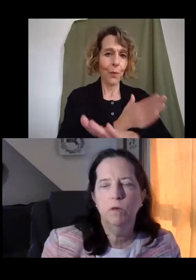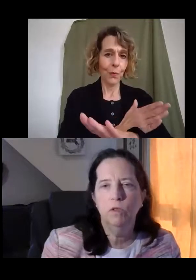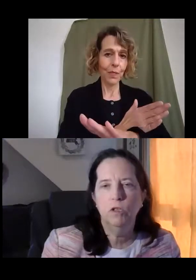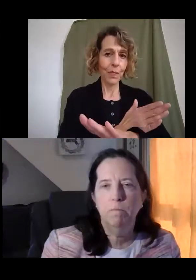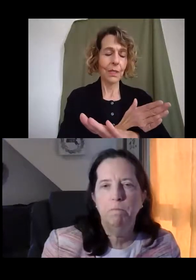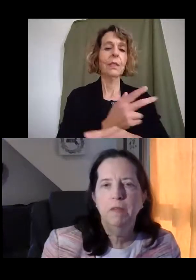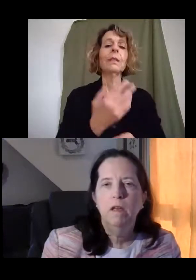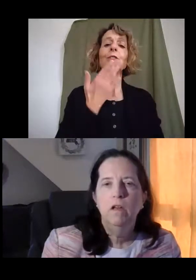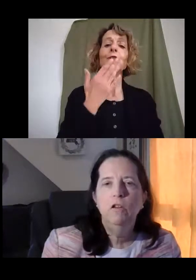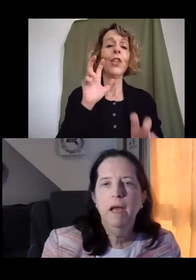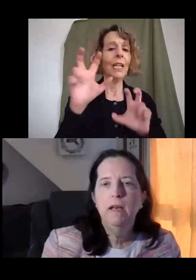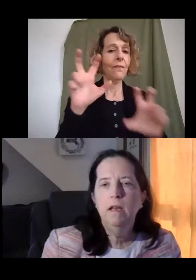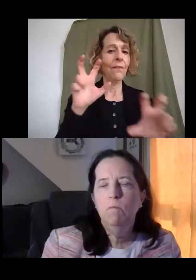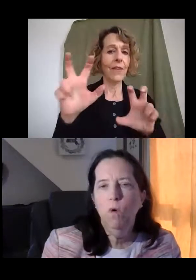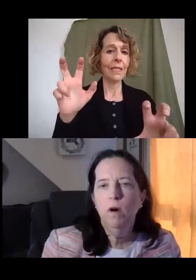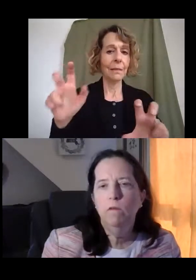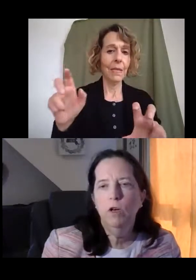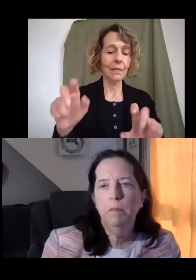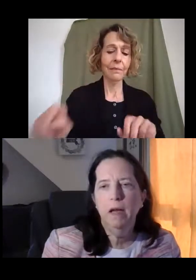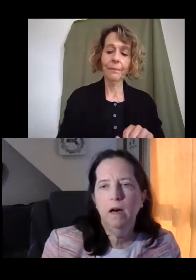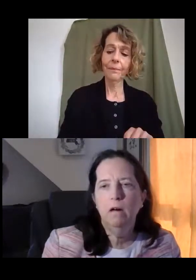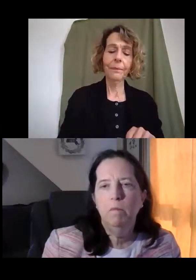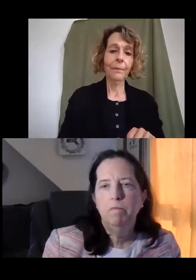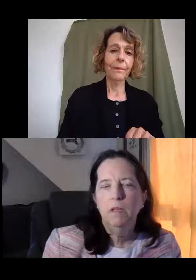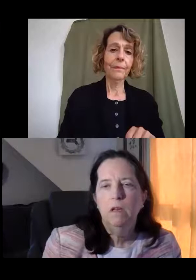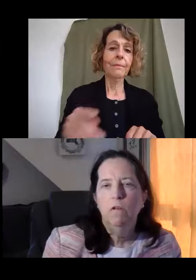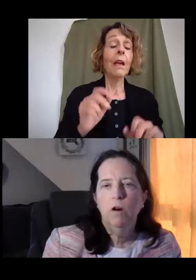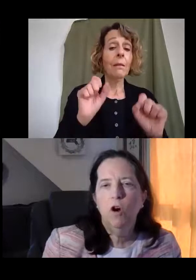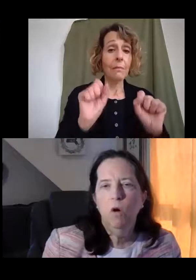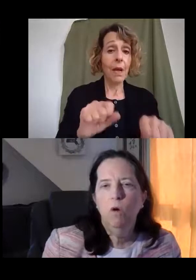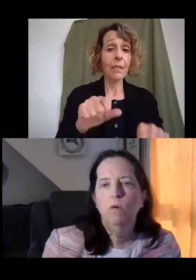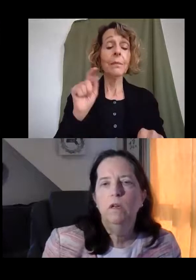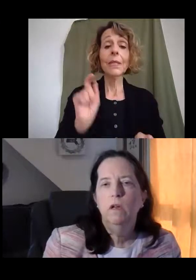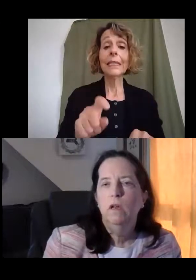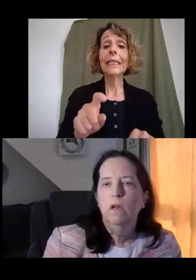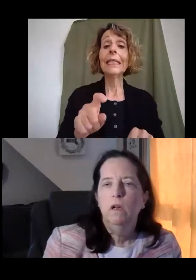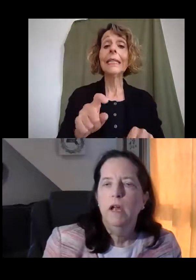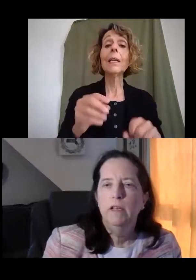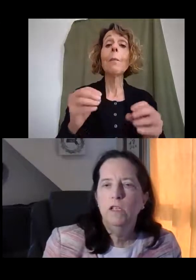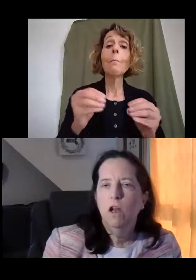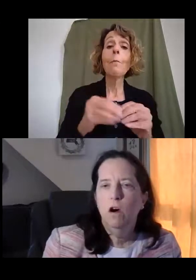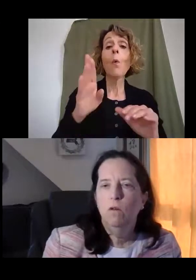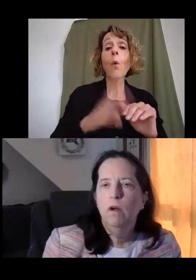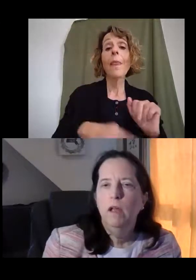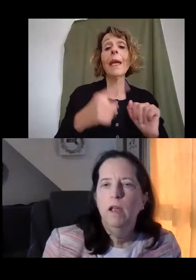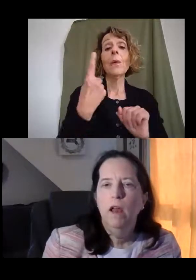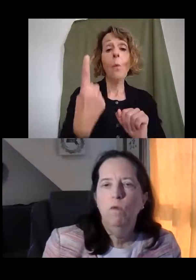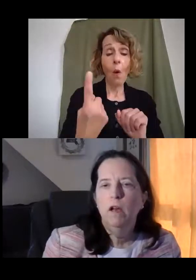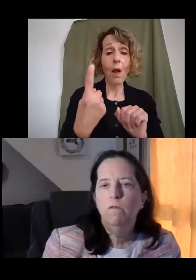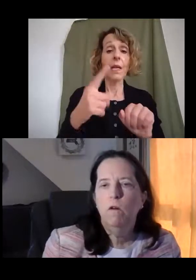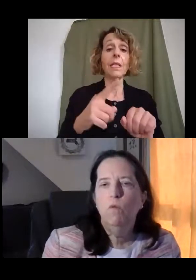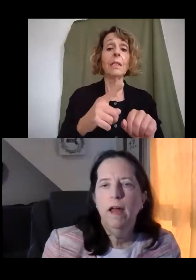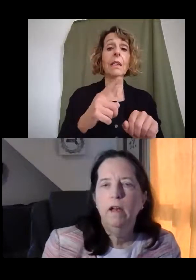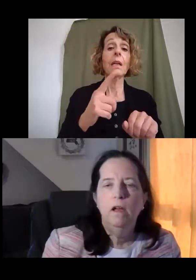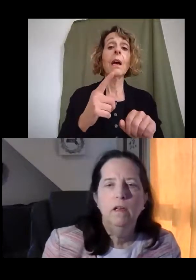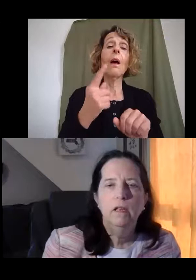pair of boots. You may need more than one pair for cold and snow and one